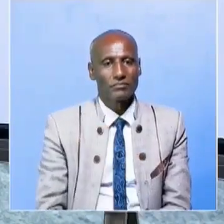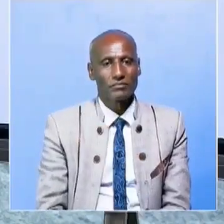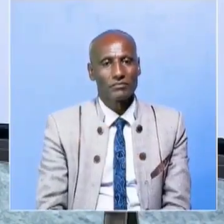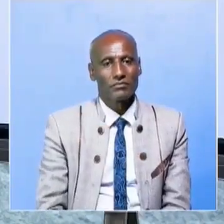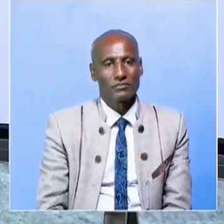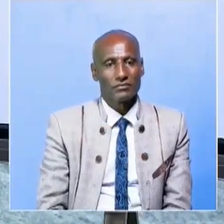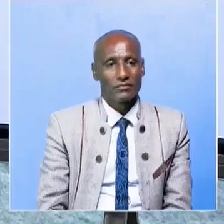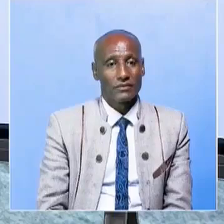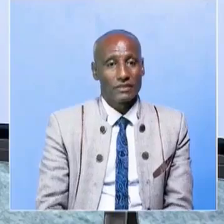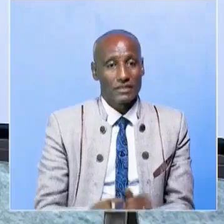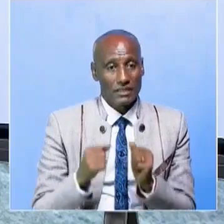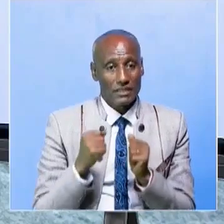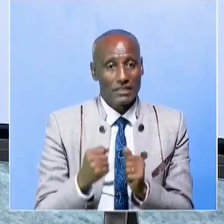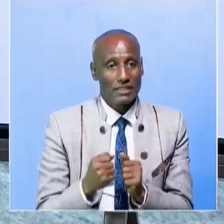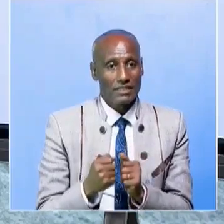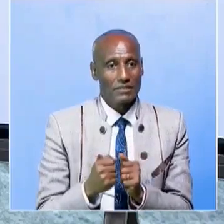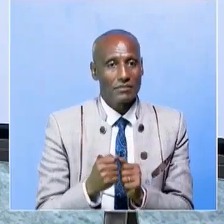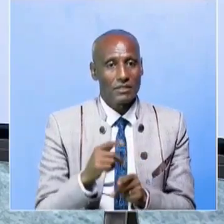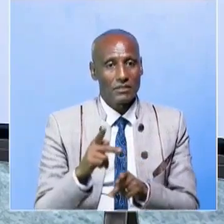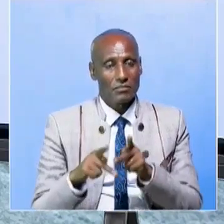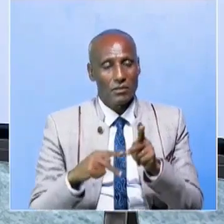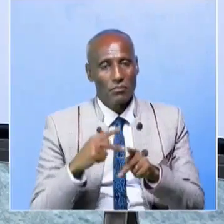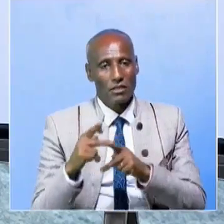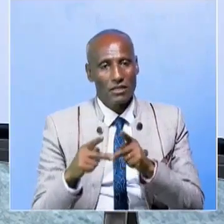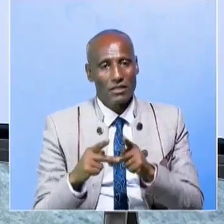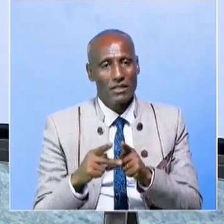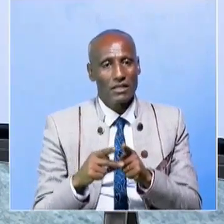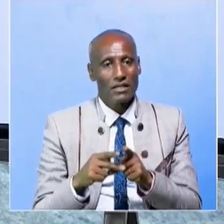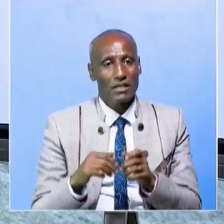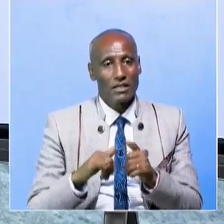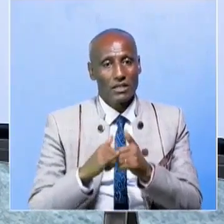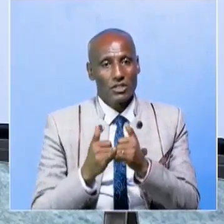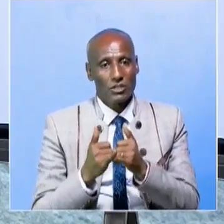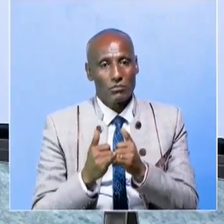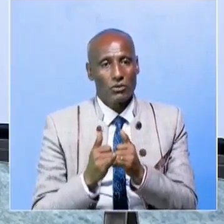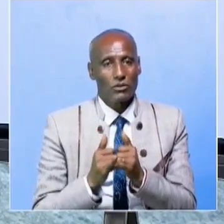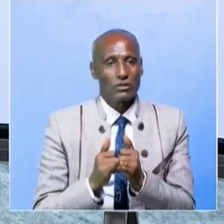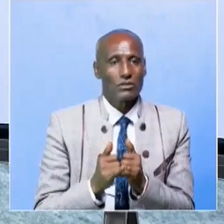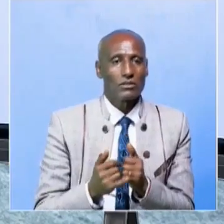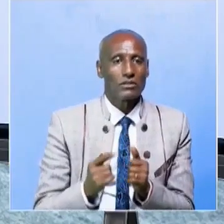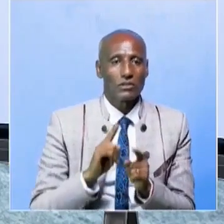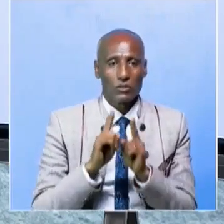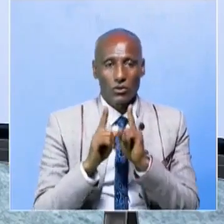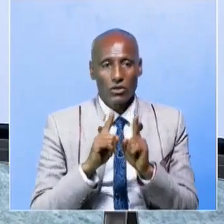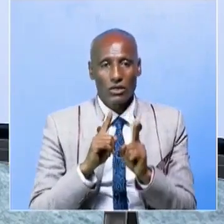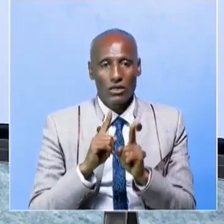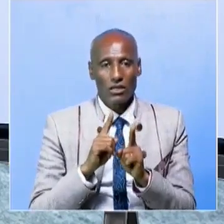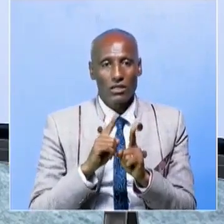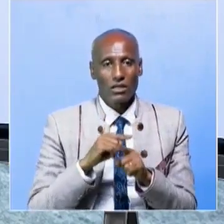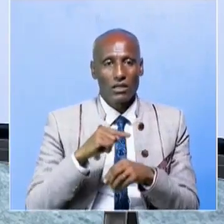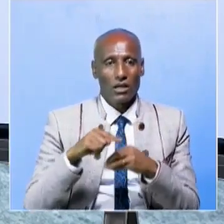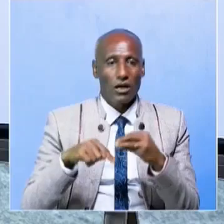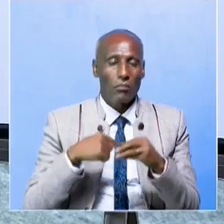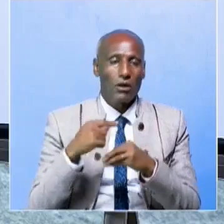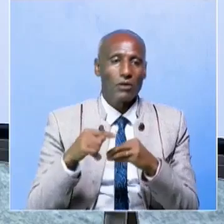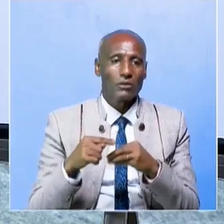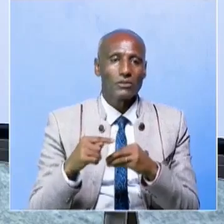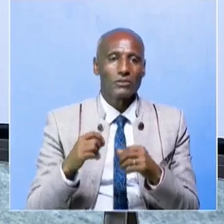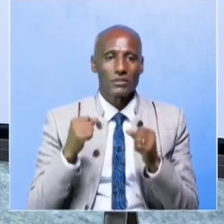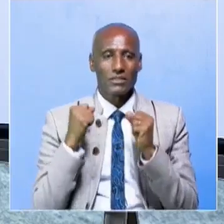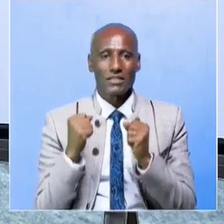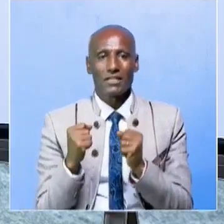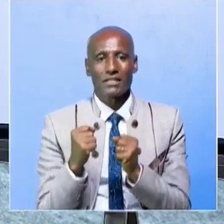enhance, how people in the fitness industry talk about how you must enhance your